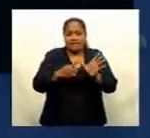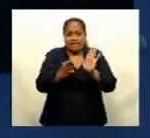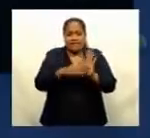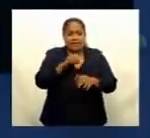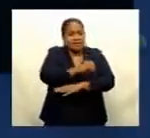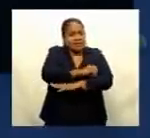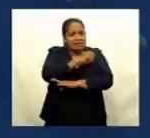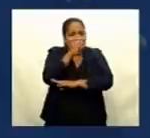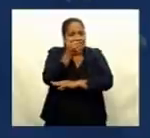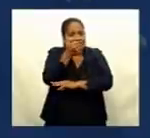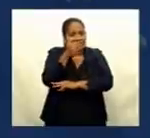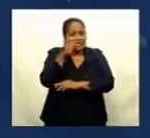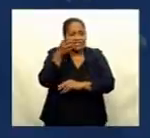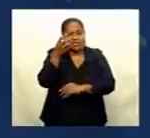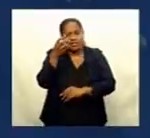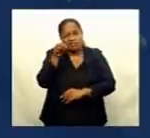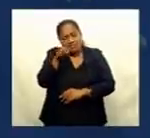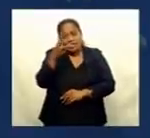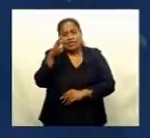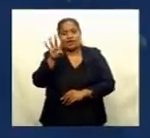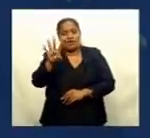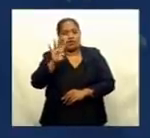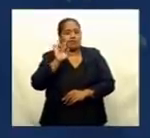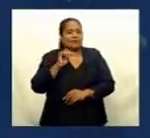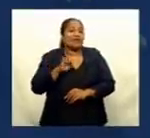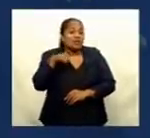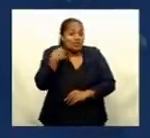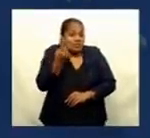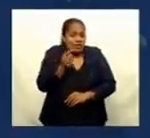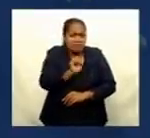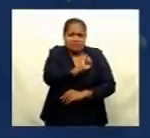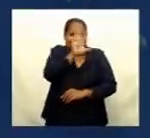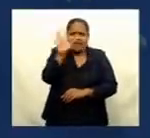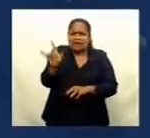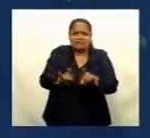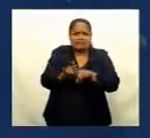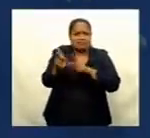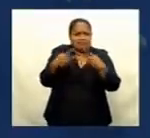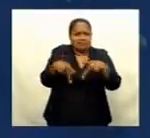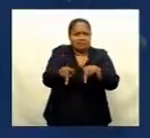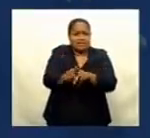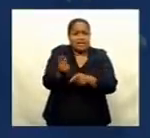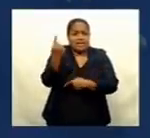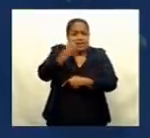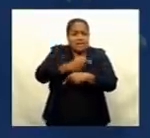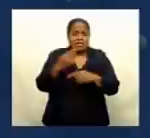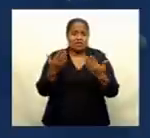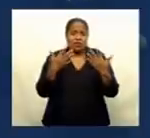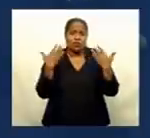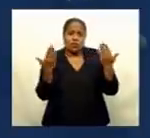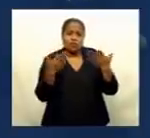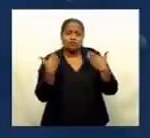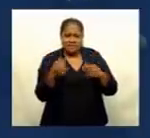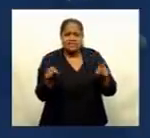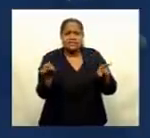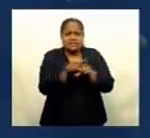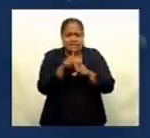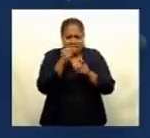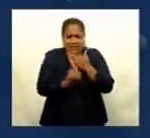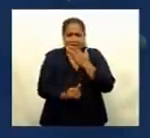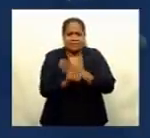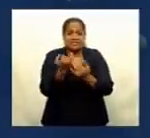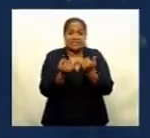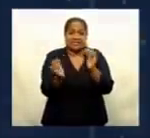be at 6:34. For tomorrow, mainly fine over most places, cool at night. The same can be expected for Sunday.